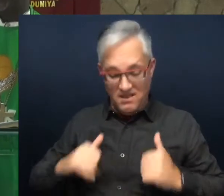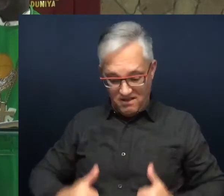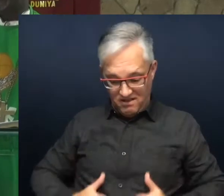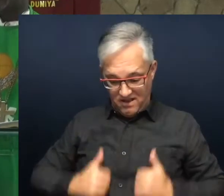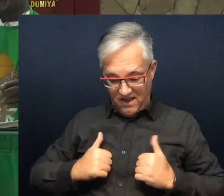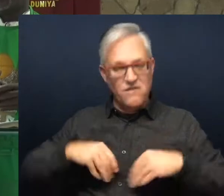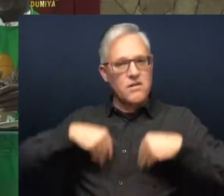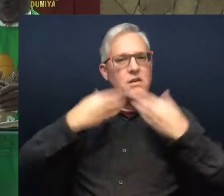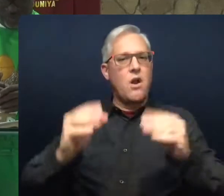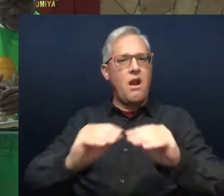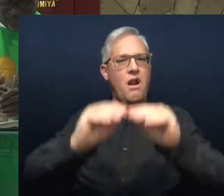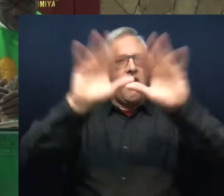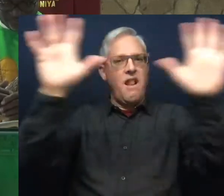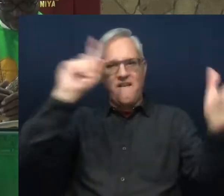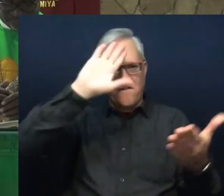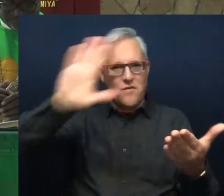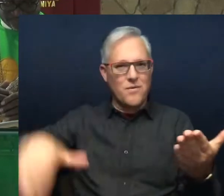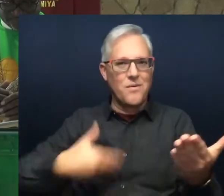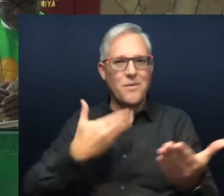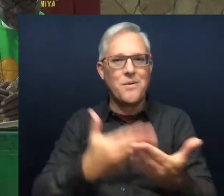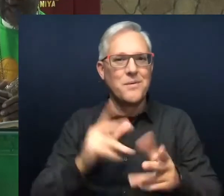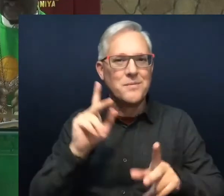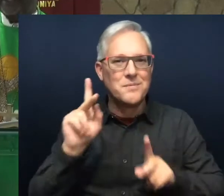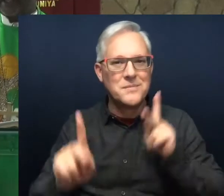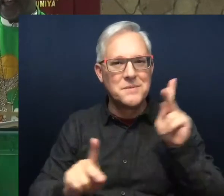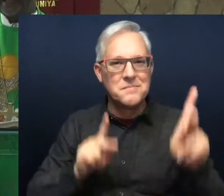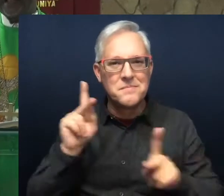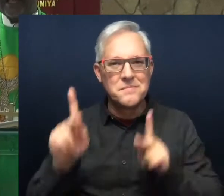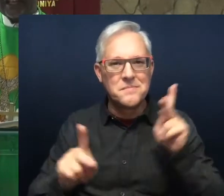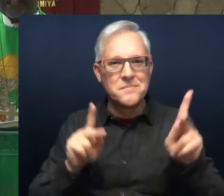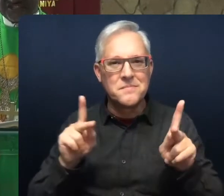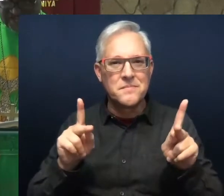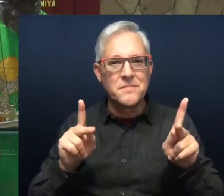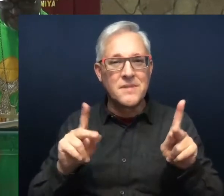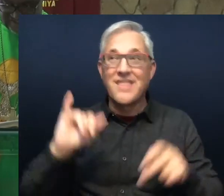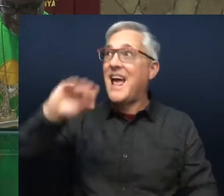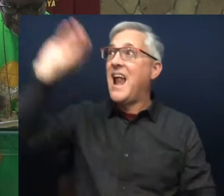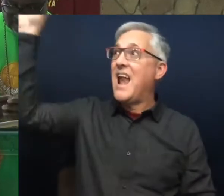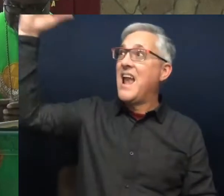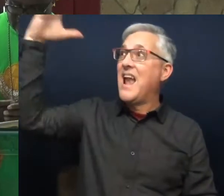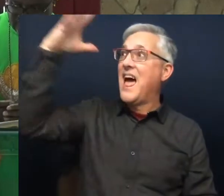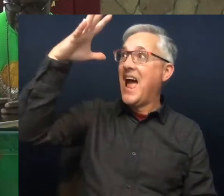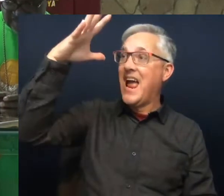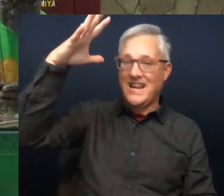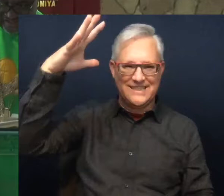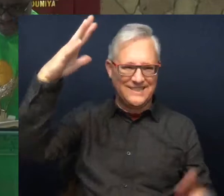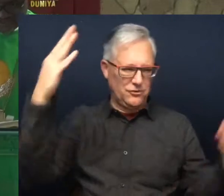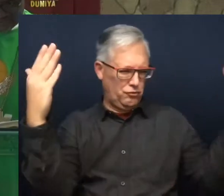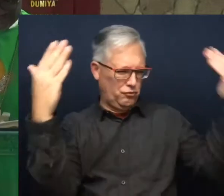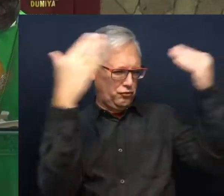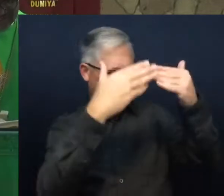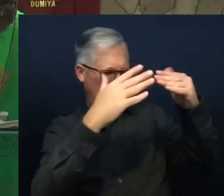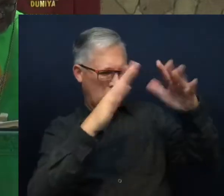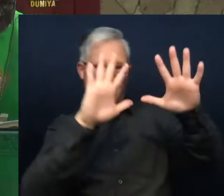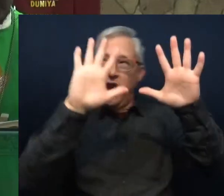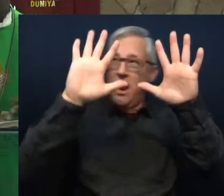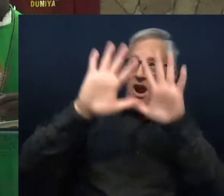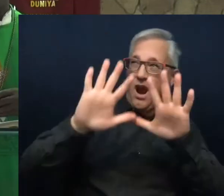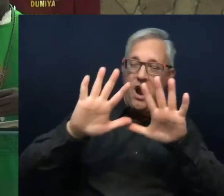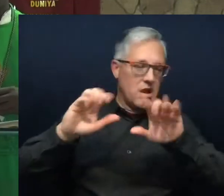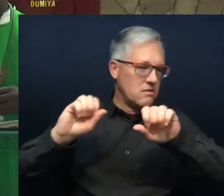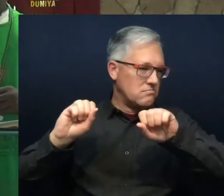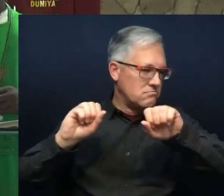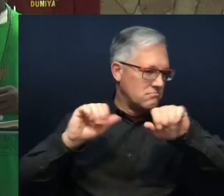was the light of all people. This light shines in the darkness, and the darkness did